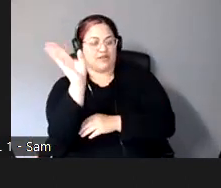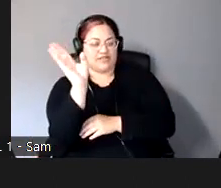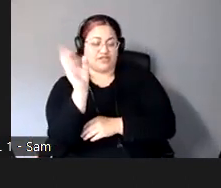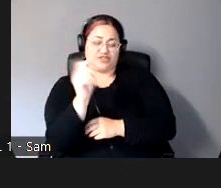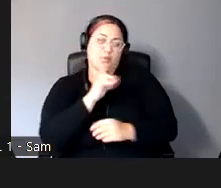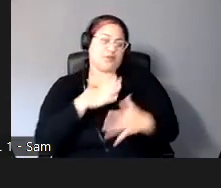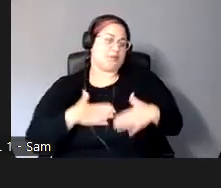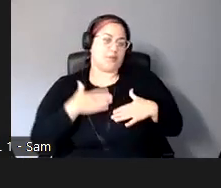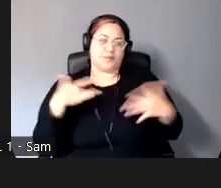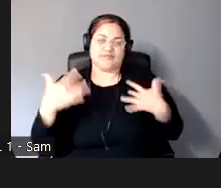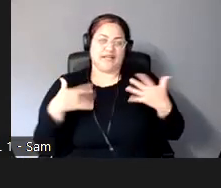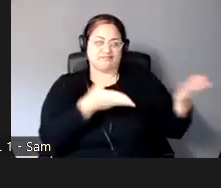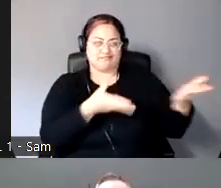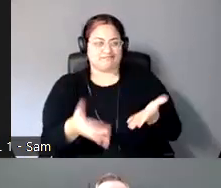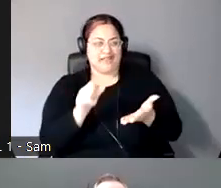So Andrew.